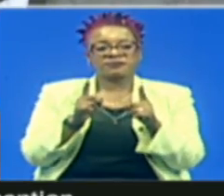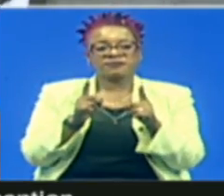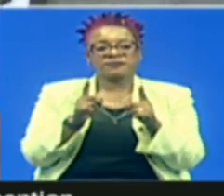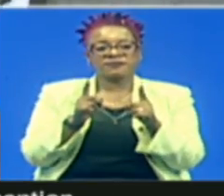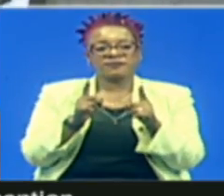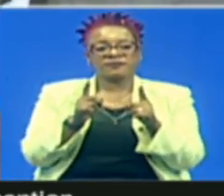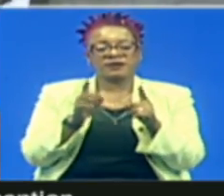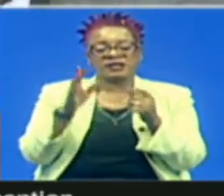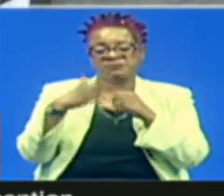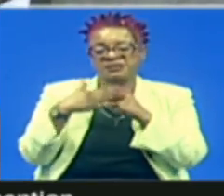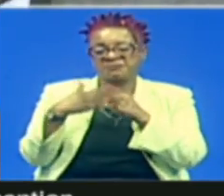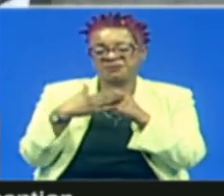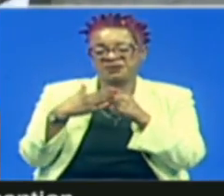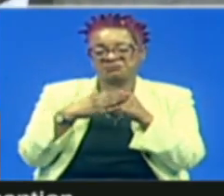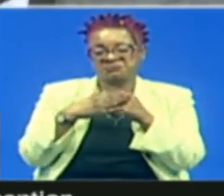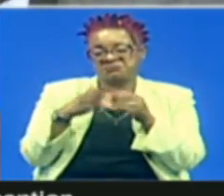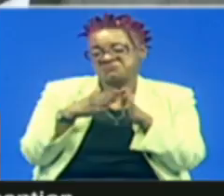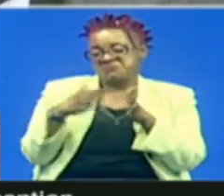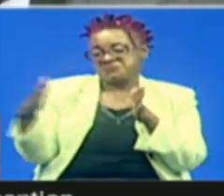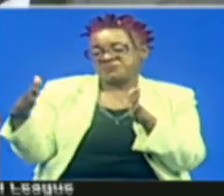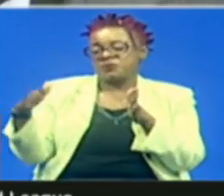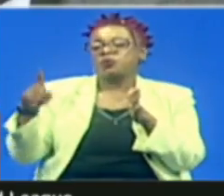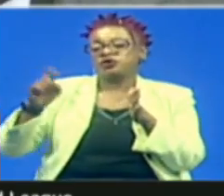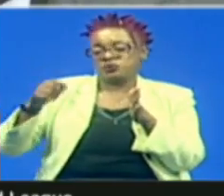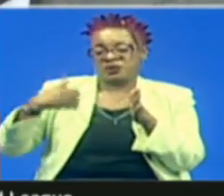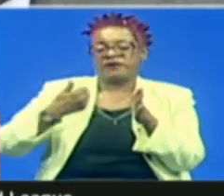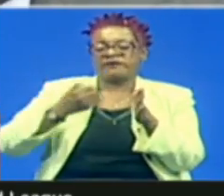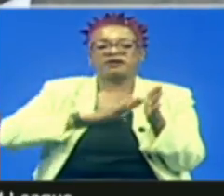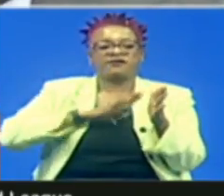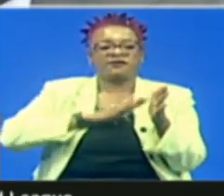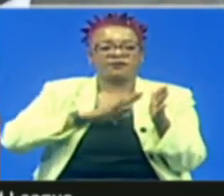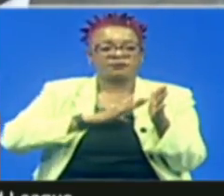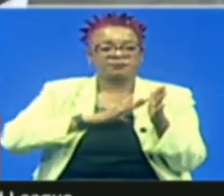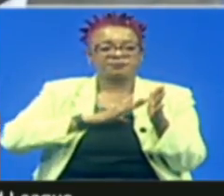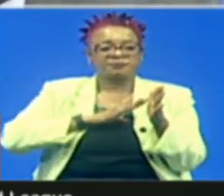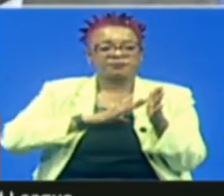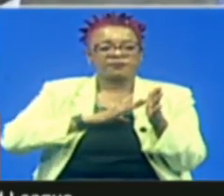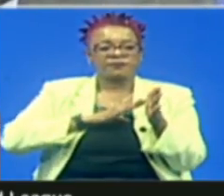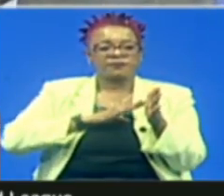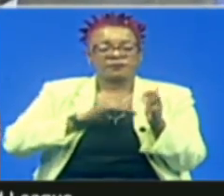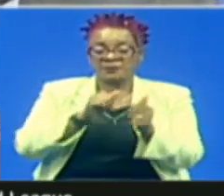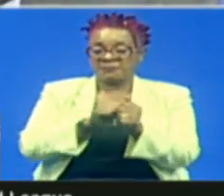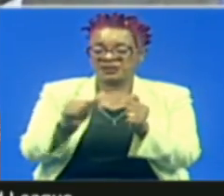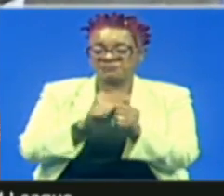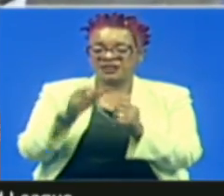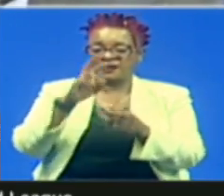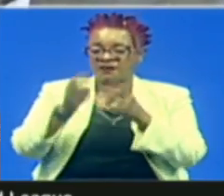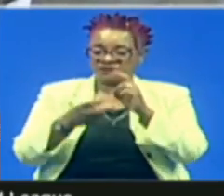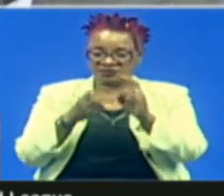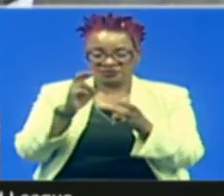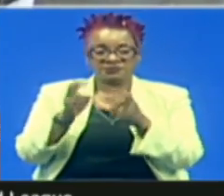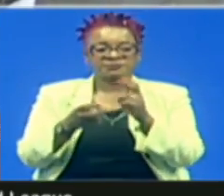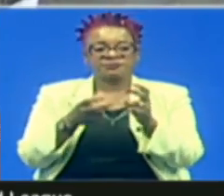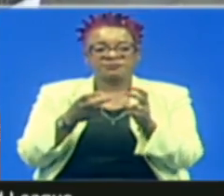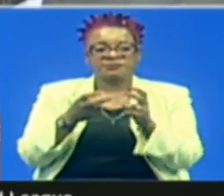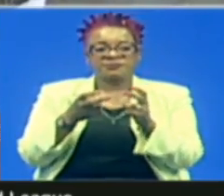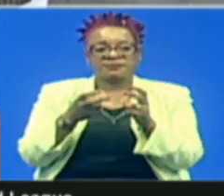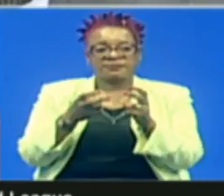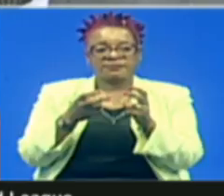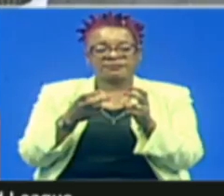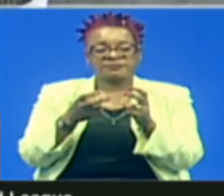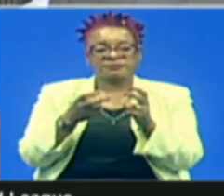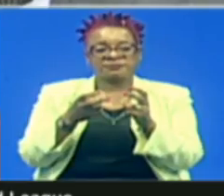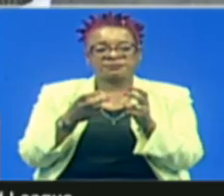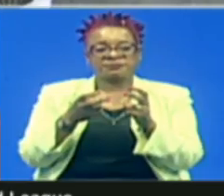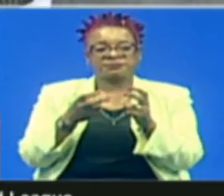Right from September, we should have enough maize being harvested, and